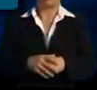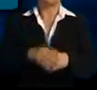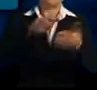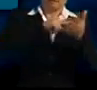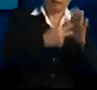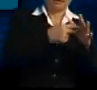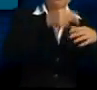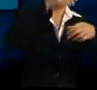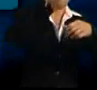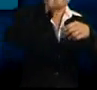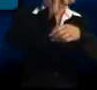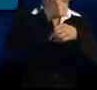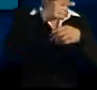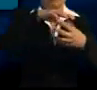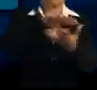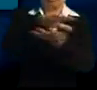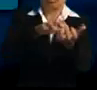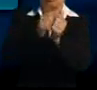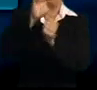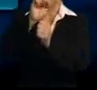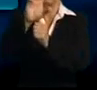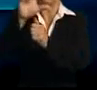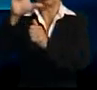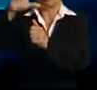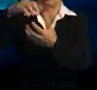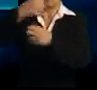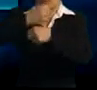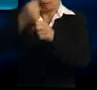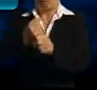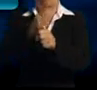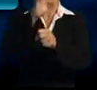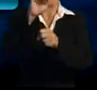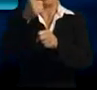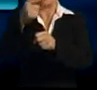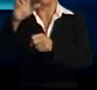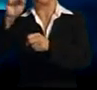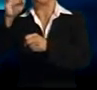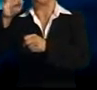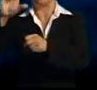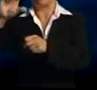sulfur upon heating to form magnesium sulfide.